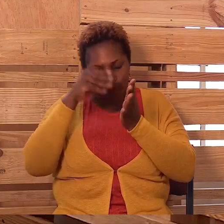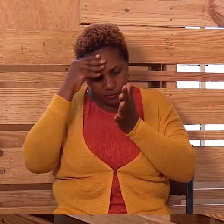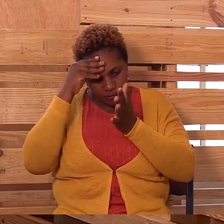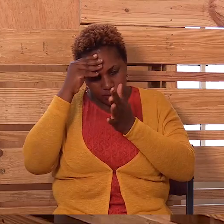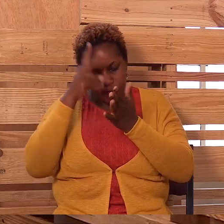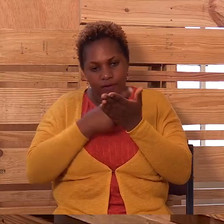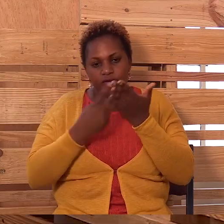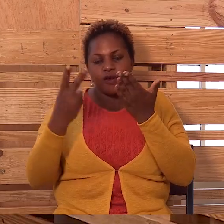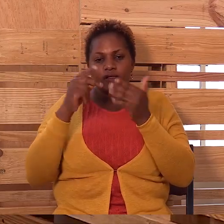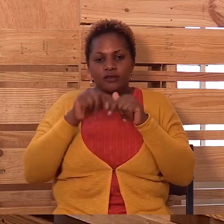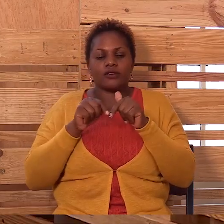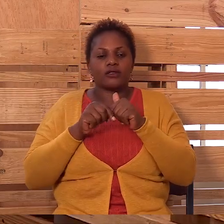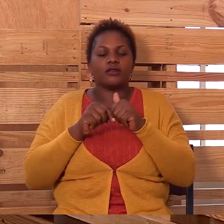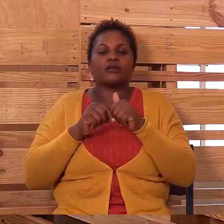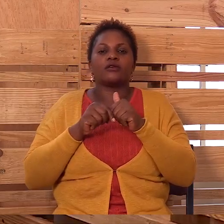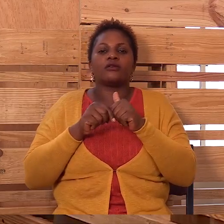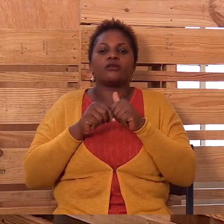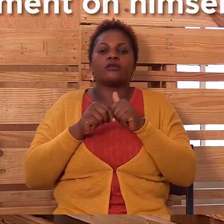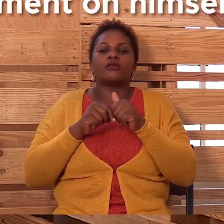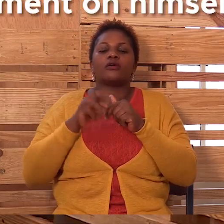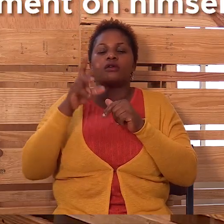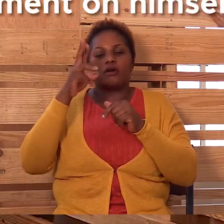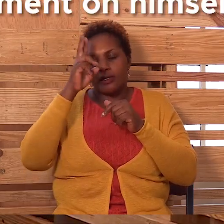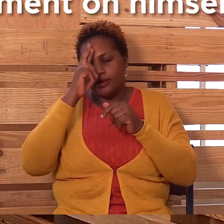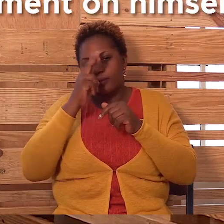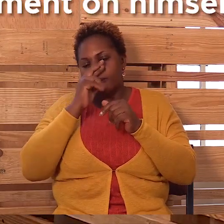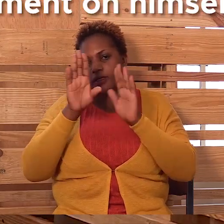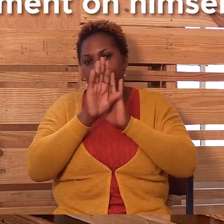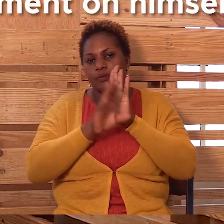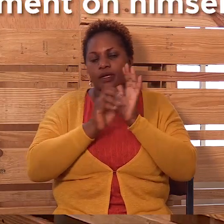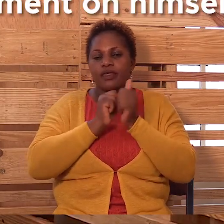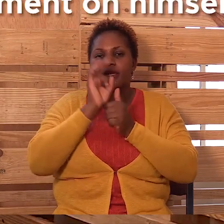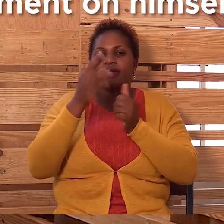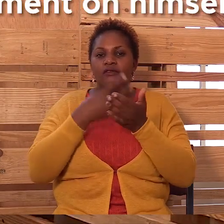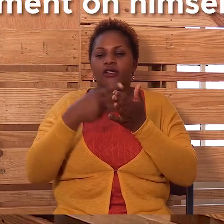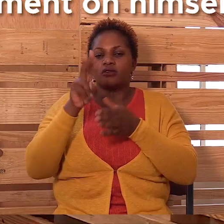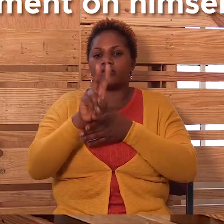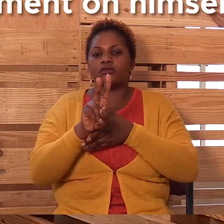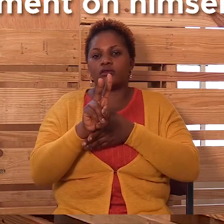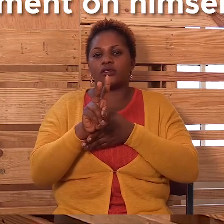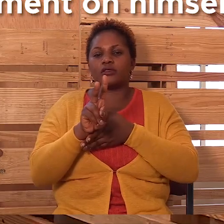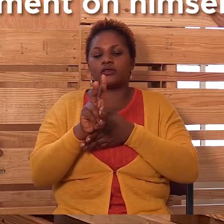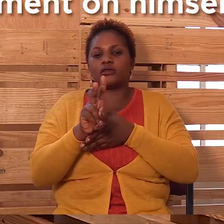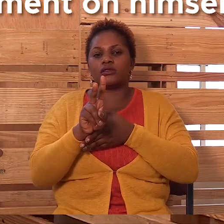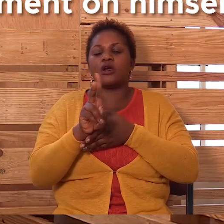Bible lesson and Bible verse that we have today. It comes from Romans chapter 13, verse 2.